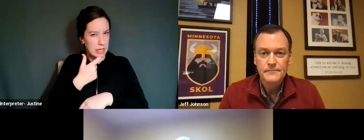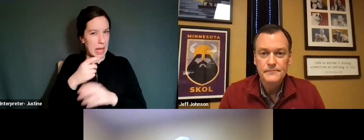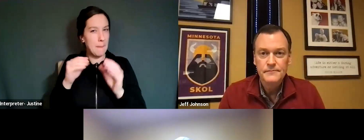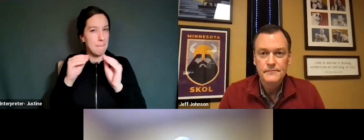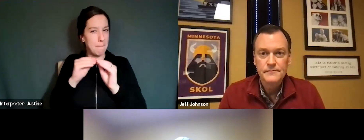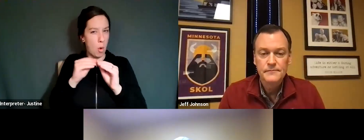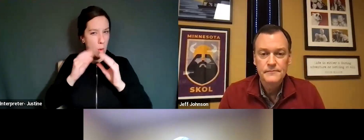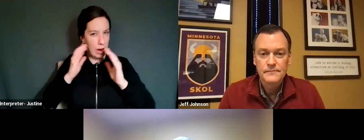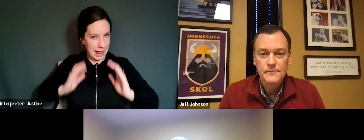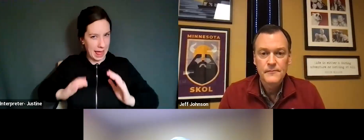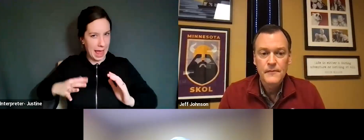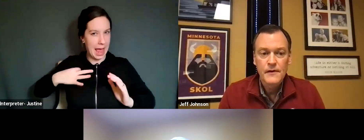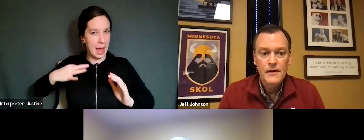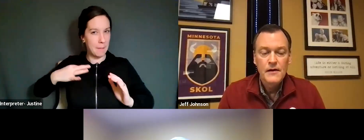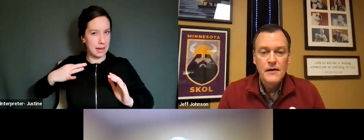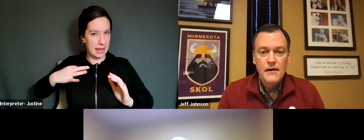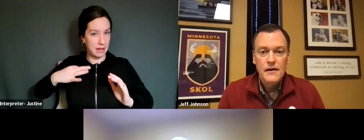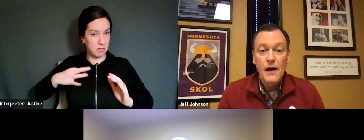that still a problem?